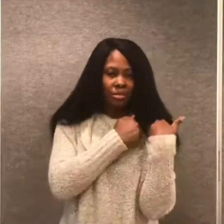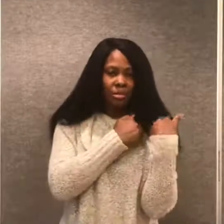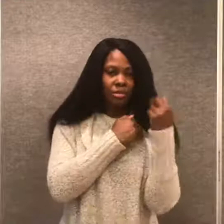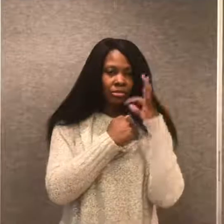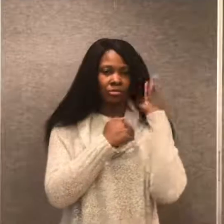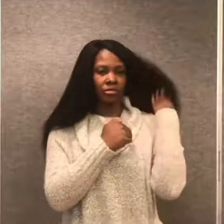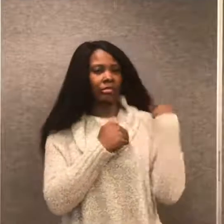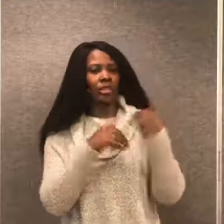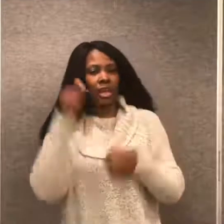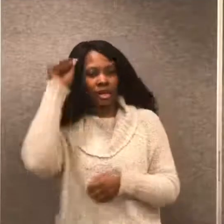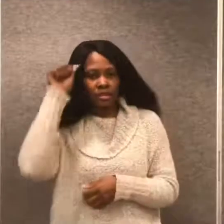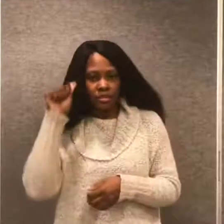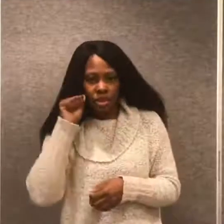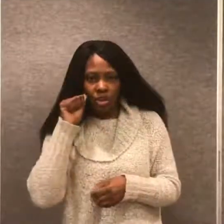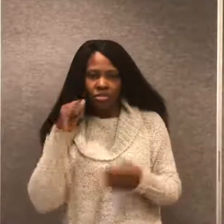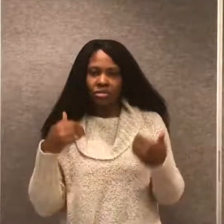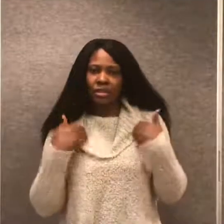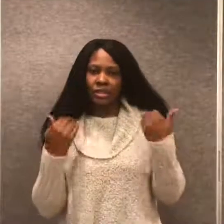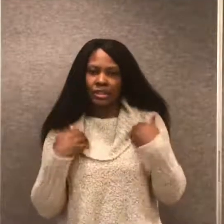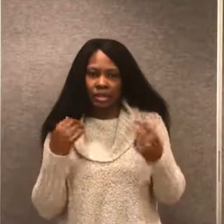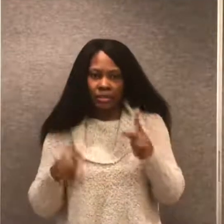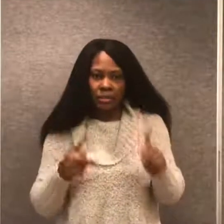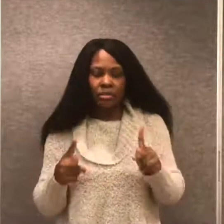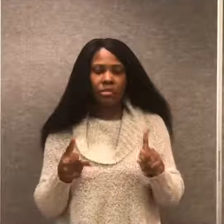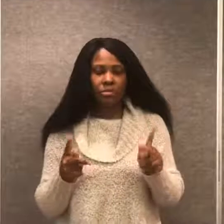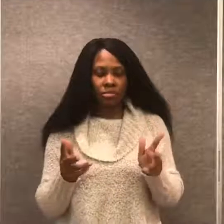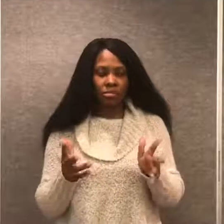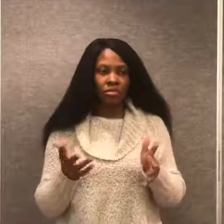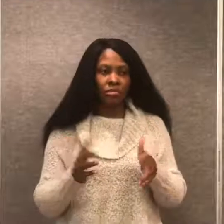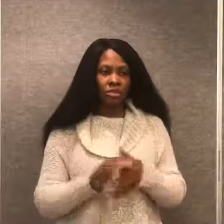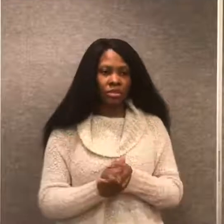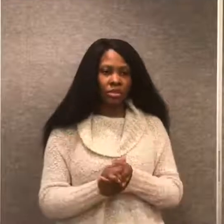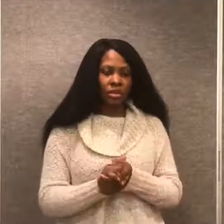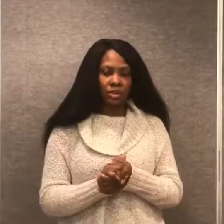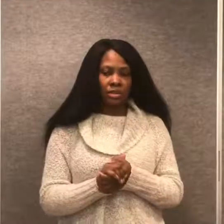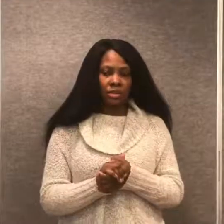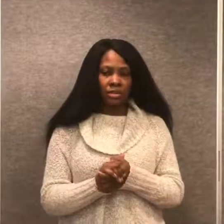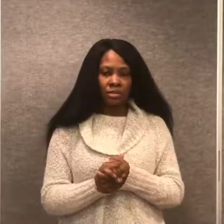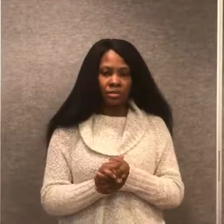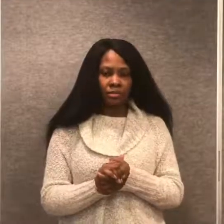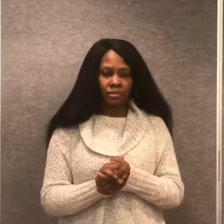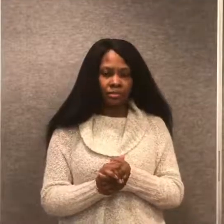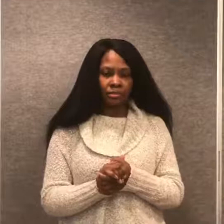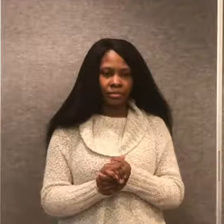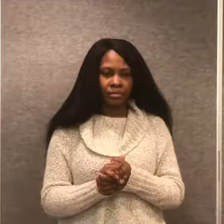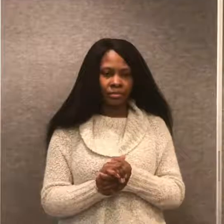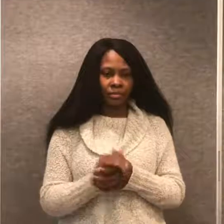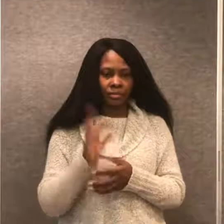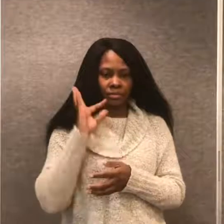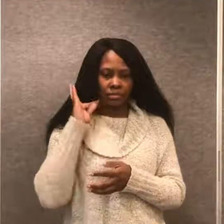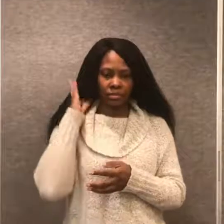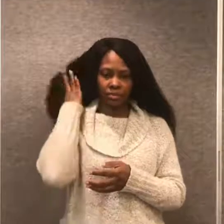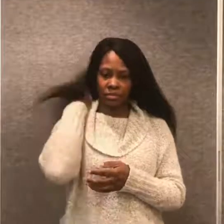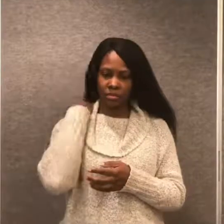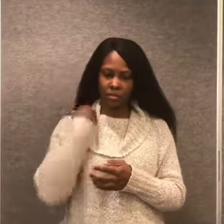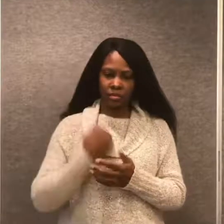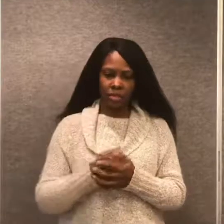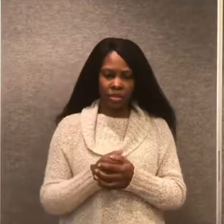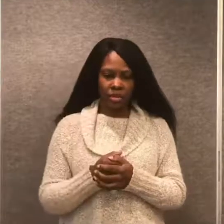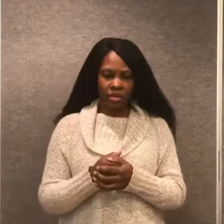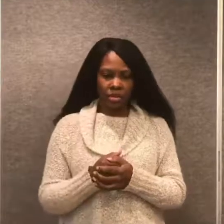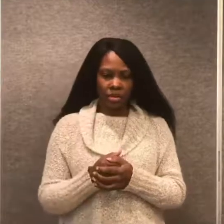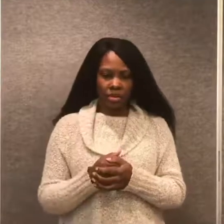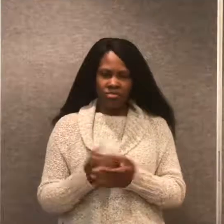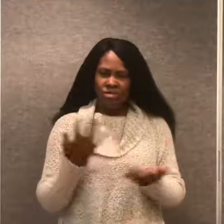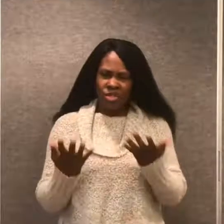as adults, teenagers, and our young people. Um, what are some of the guidelines has the district implemented to keep